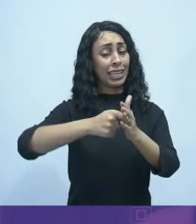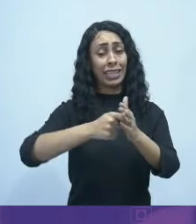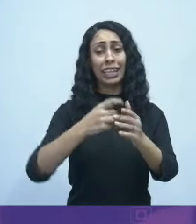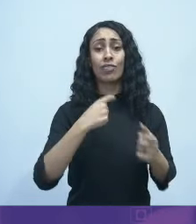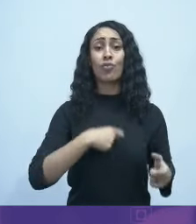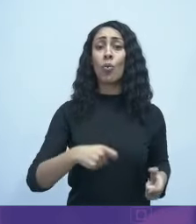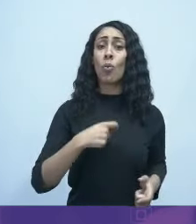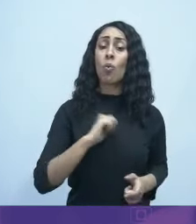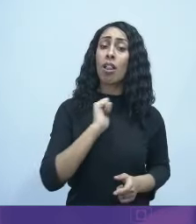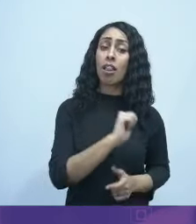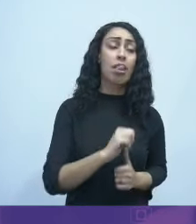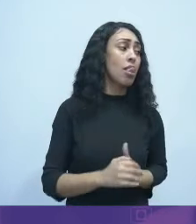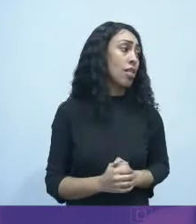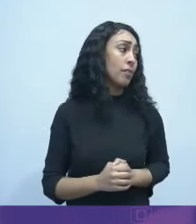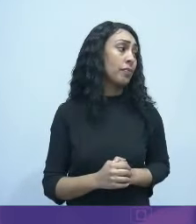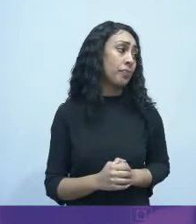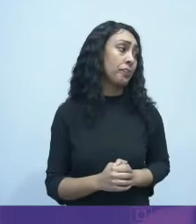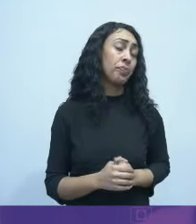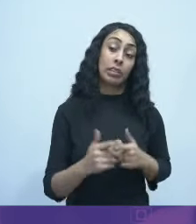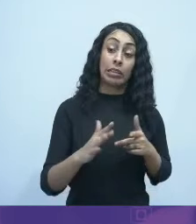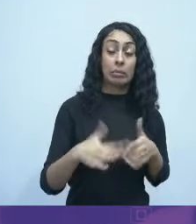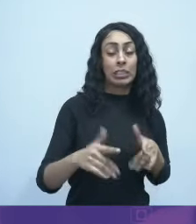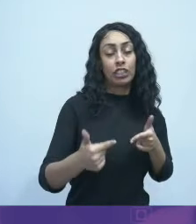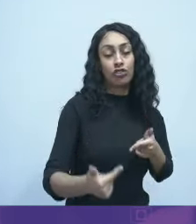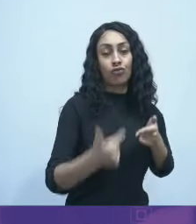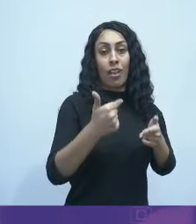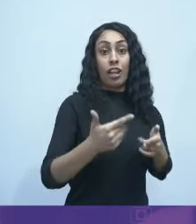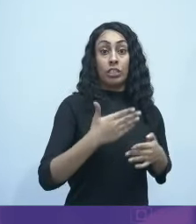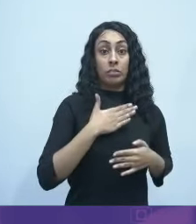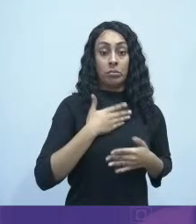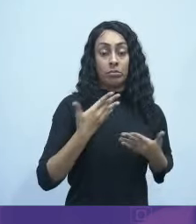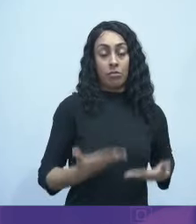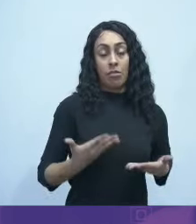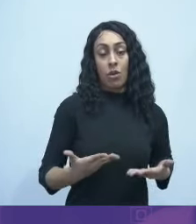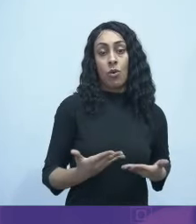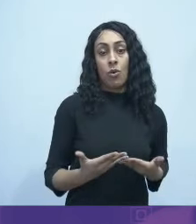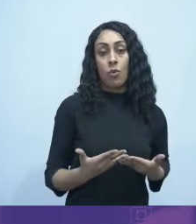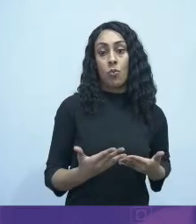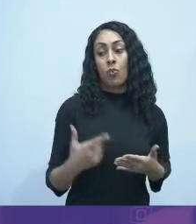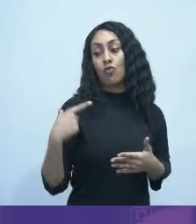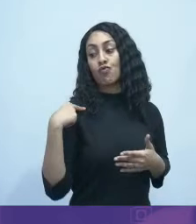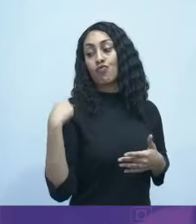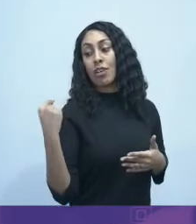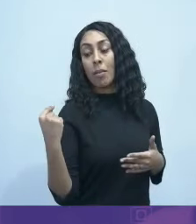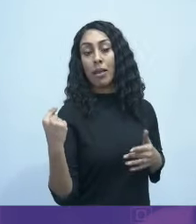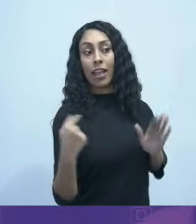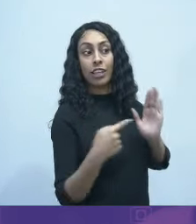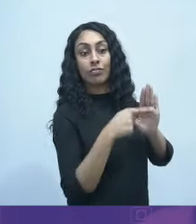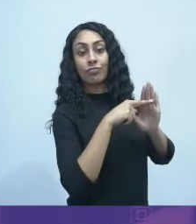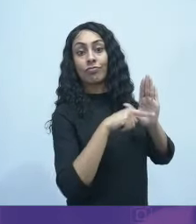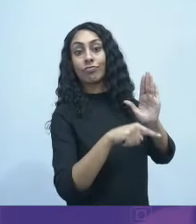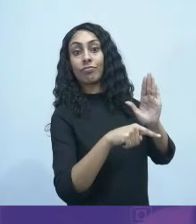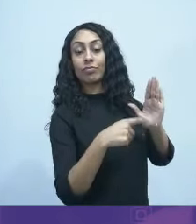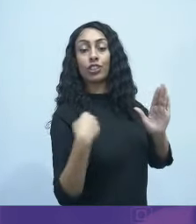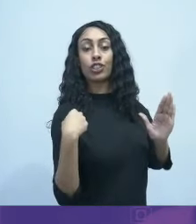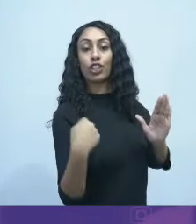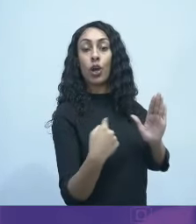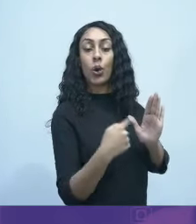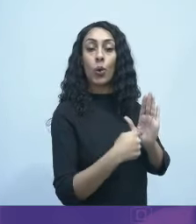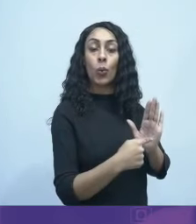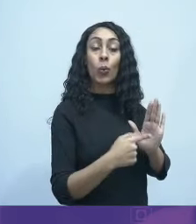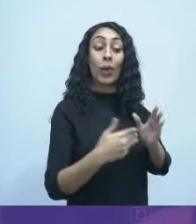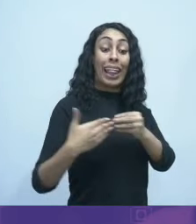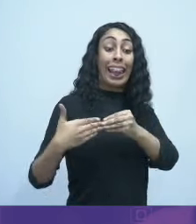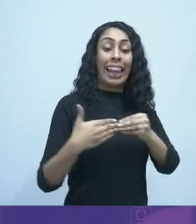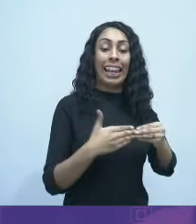And as I mentioned earlier, I think the key challenge for me now is how do we replicate some of that good progress that we're seeing at a leadership